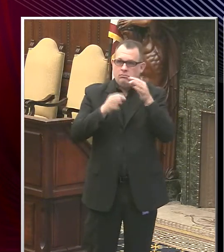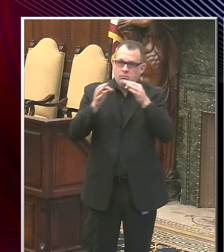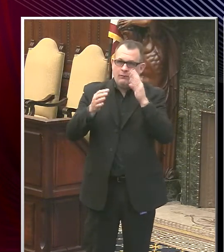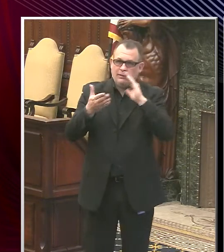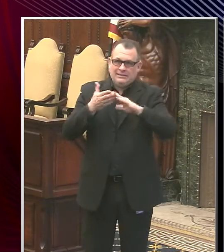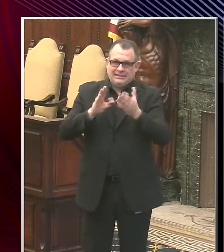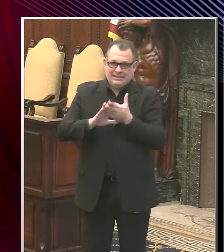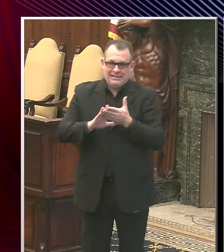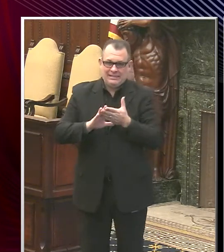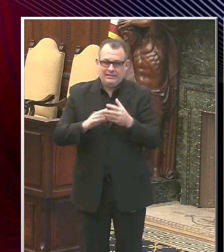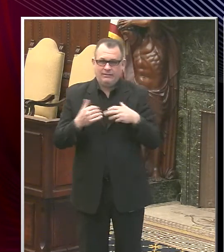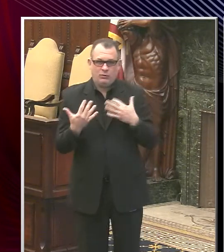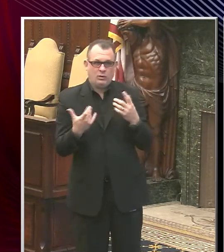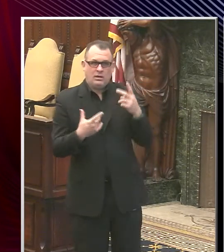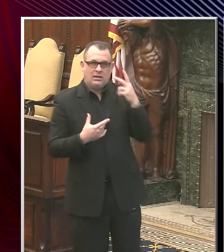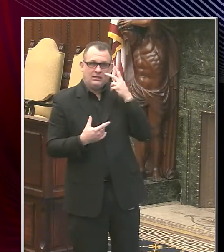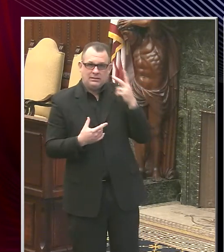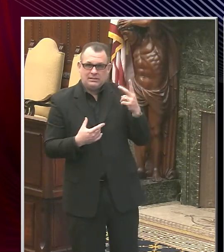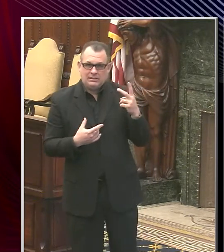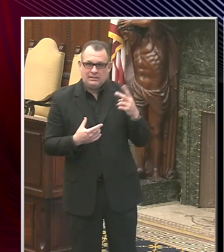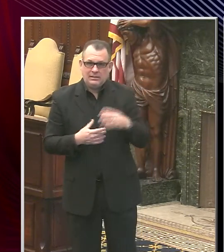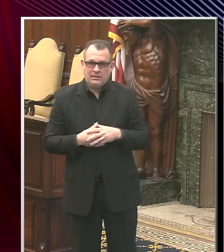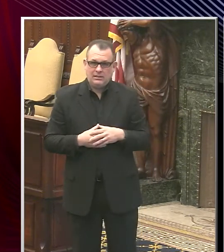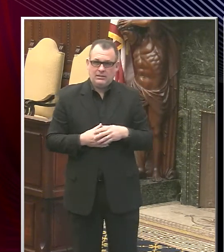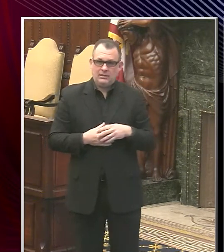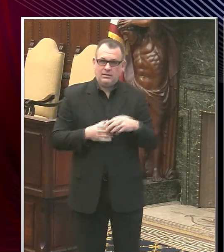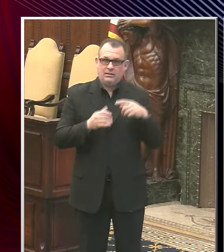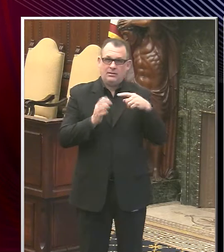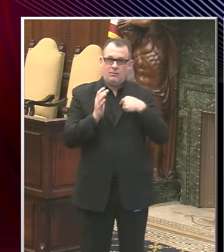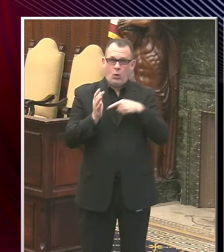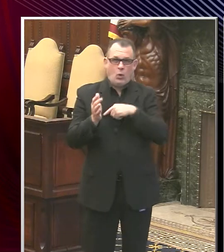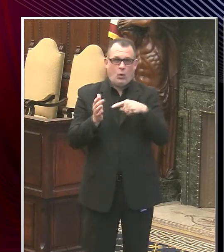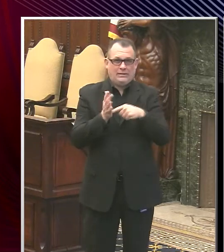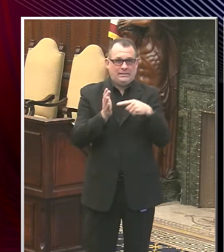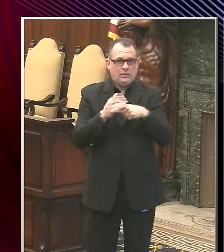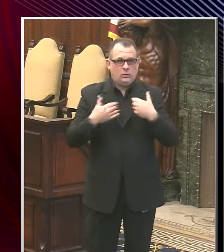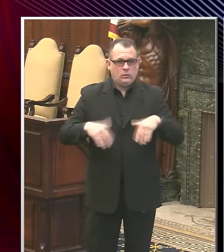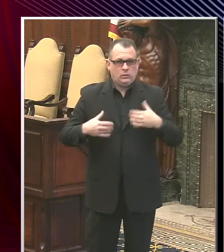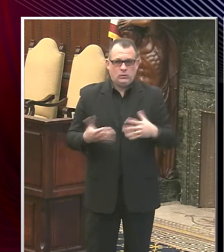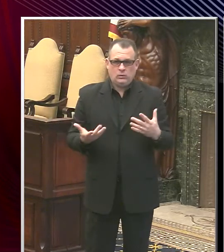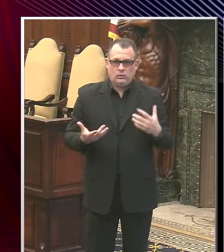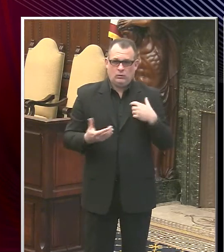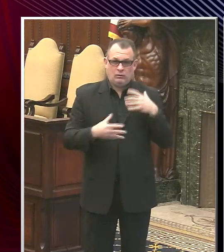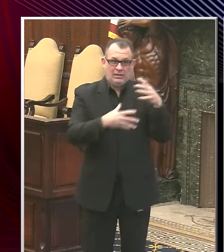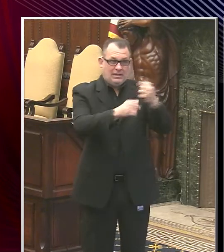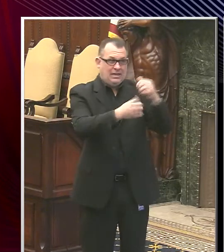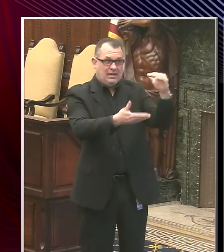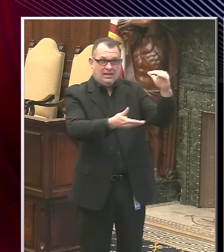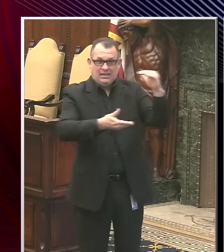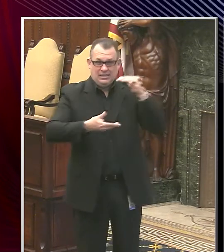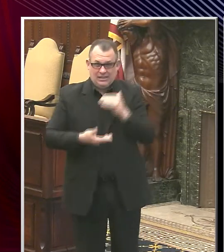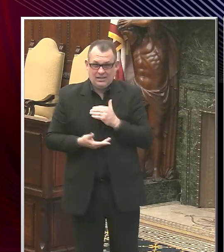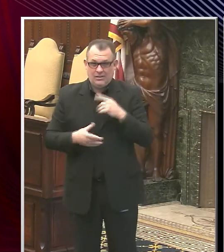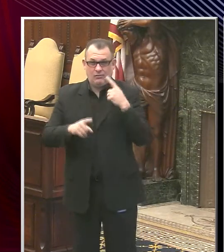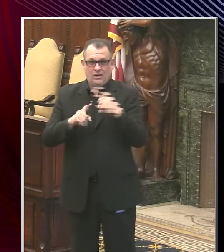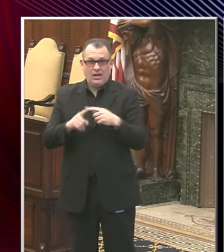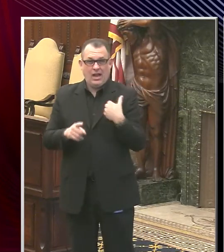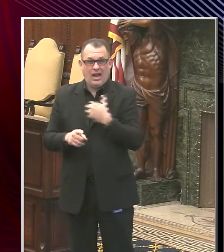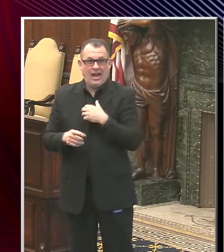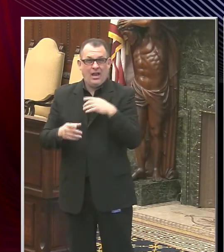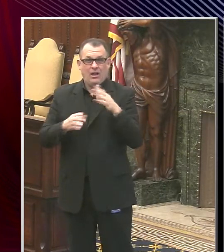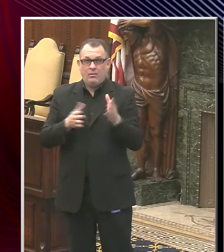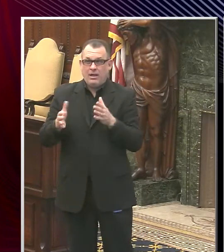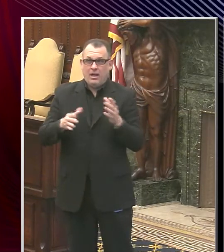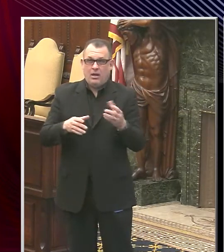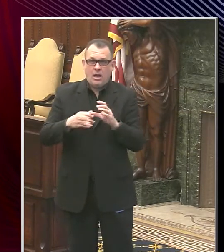the $1.4 billion that estimated we'll receive, laying that on top of our plan to see what it means